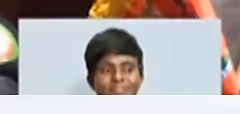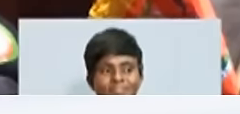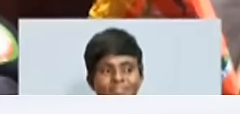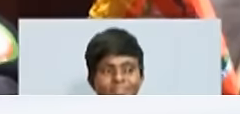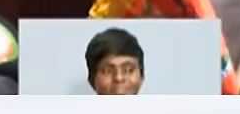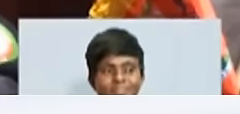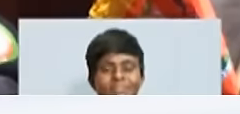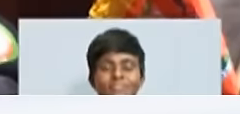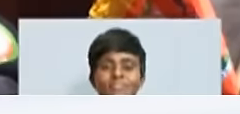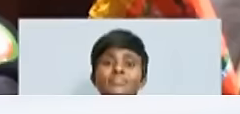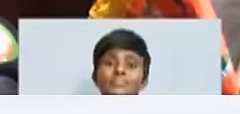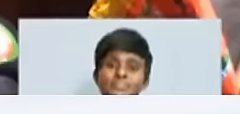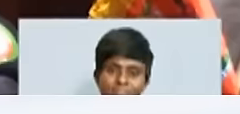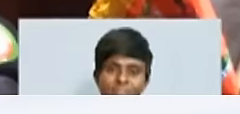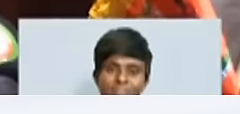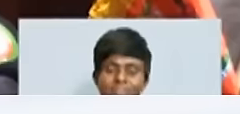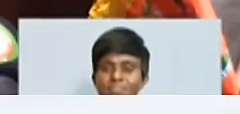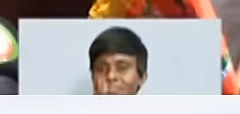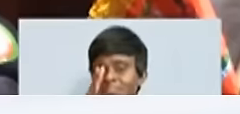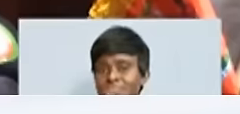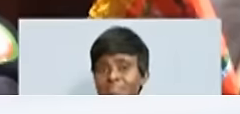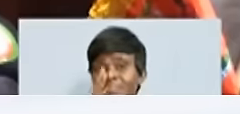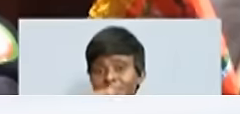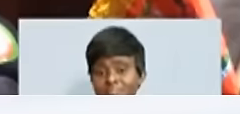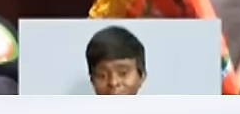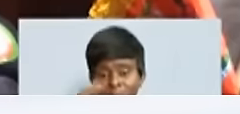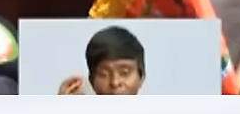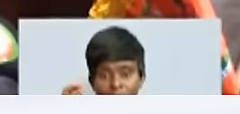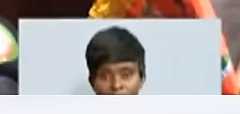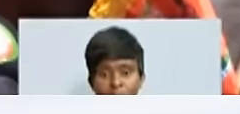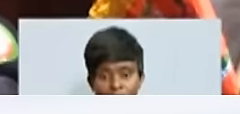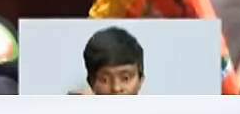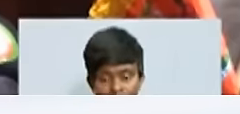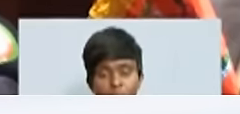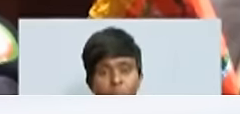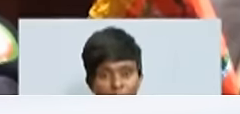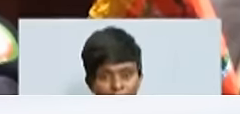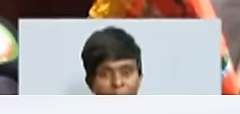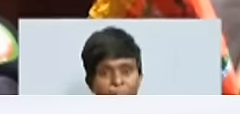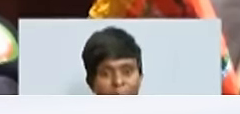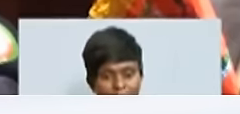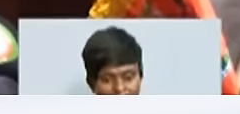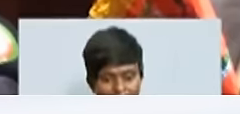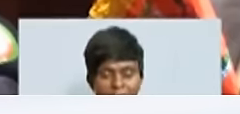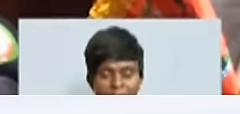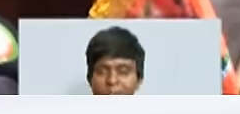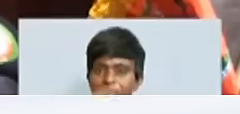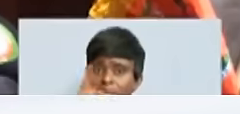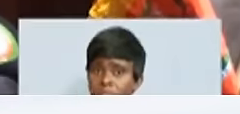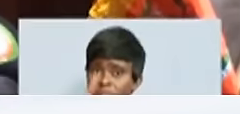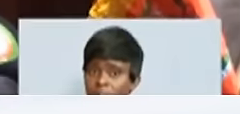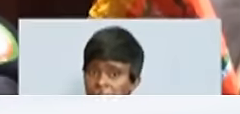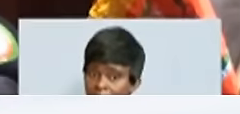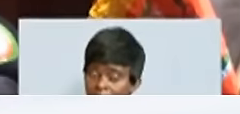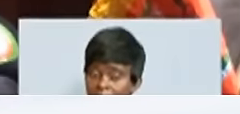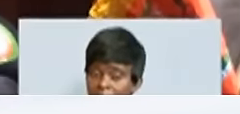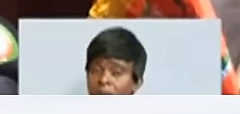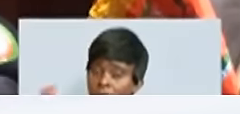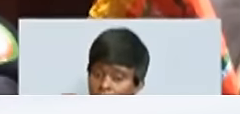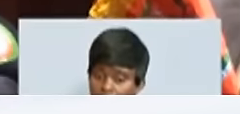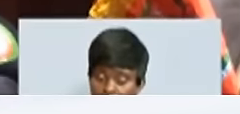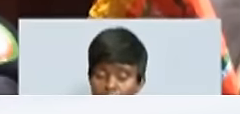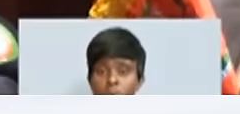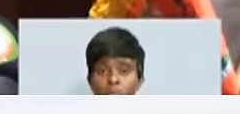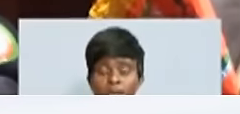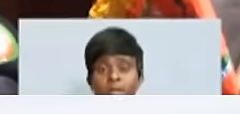We admit, Madam Speaker, that more needs to be done. Whatever we have said today here, more needs to be